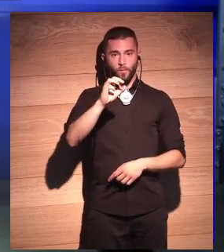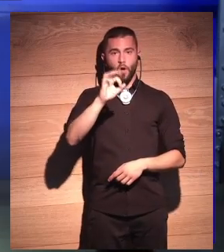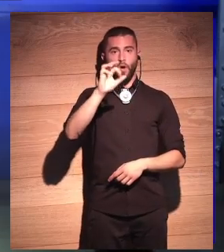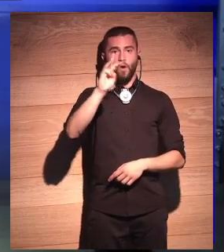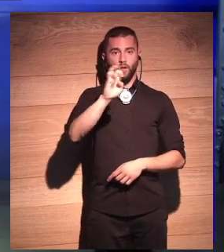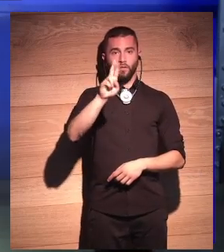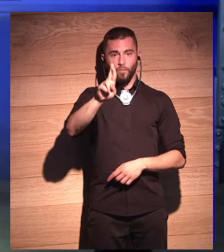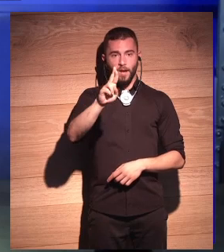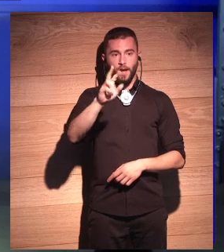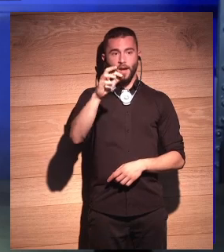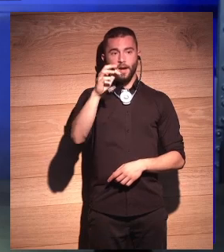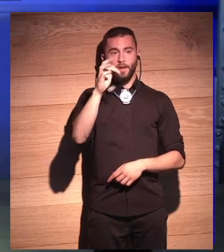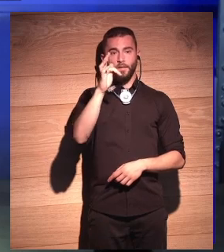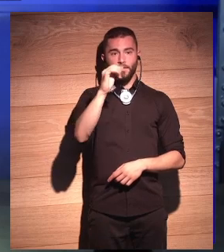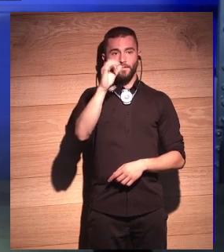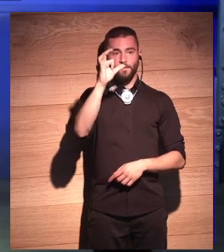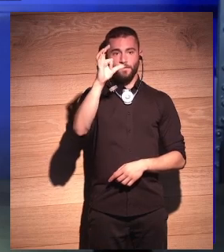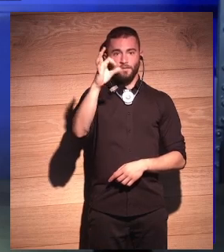went away,